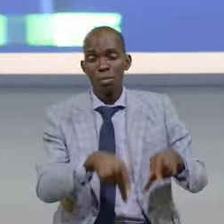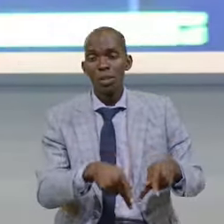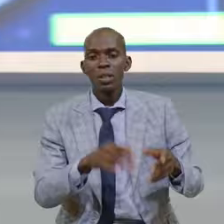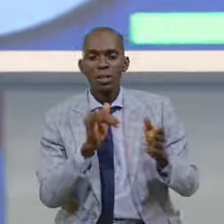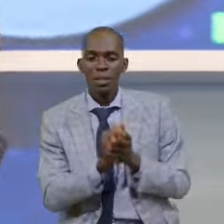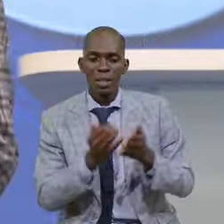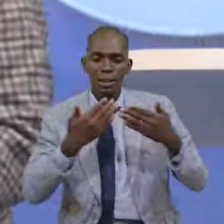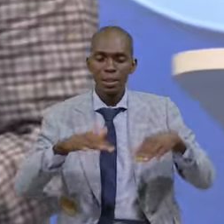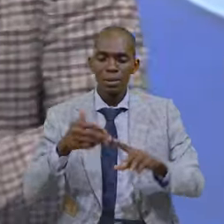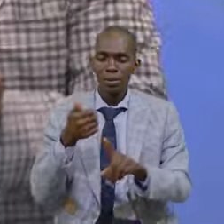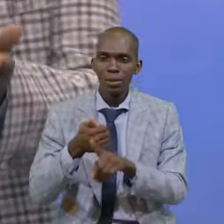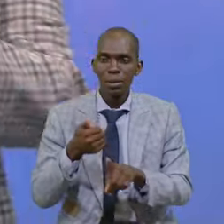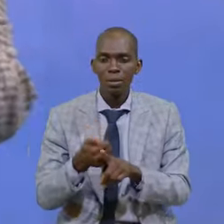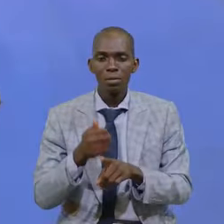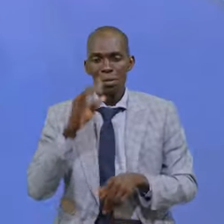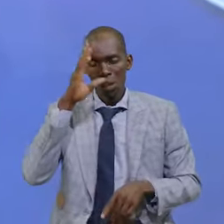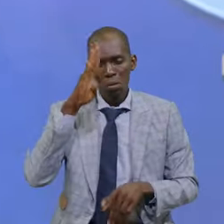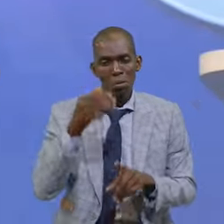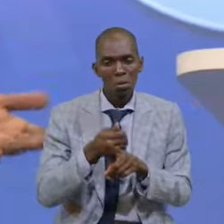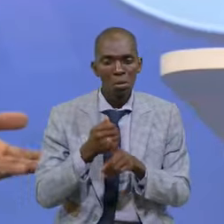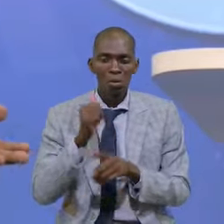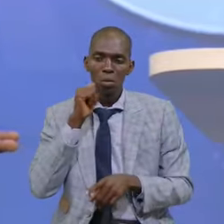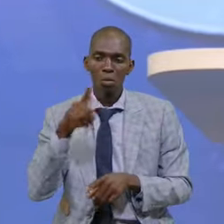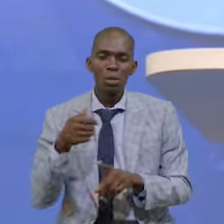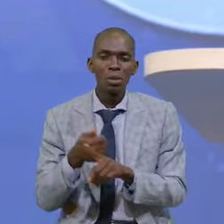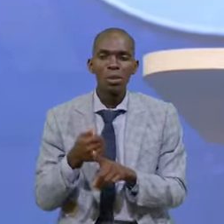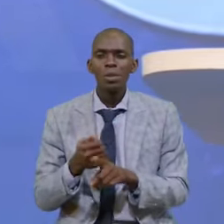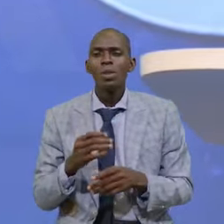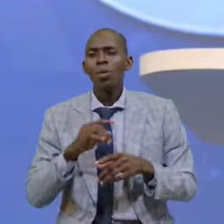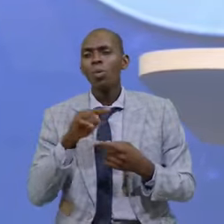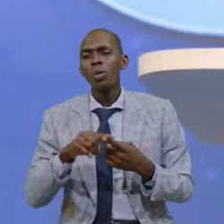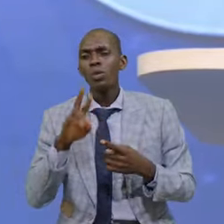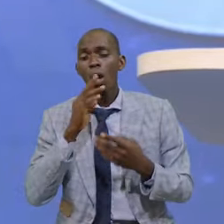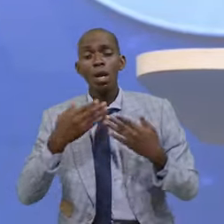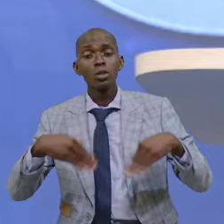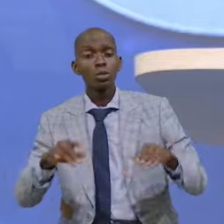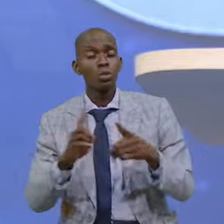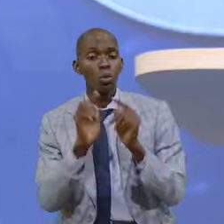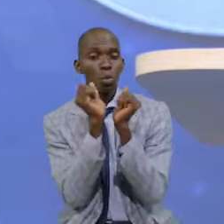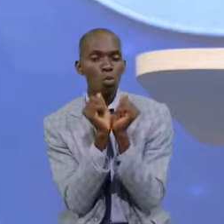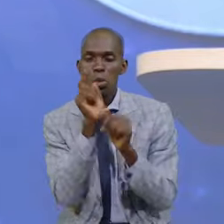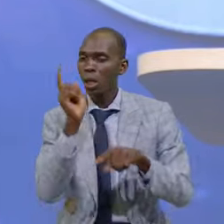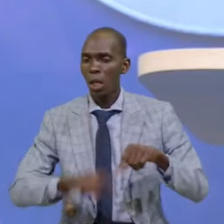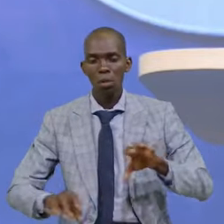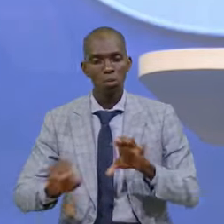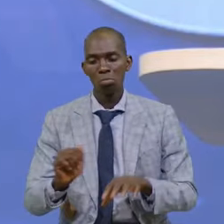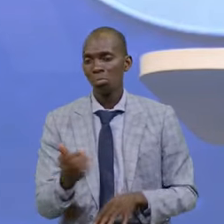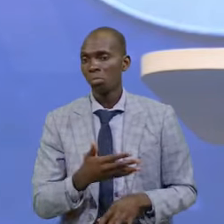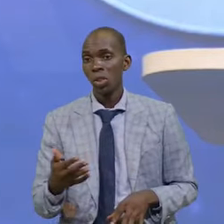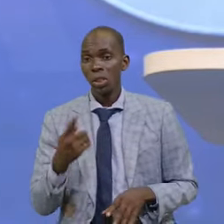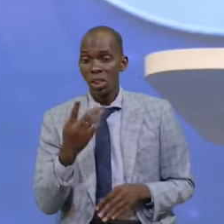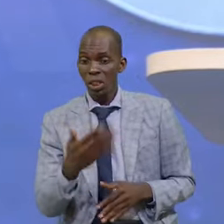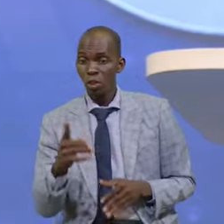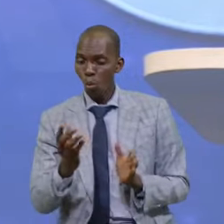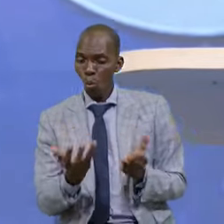himself, herself. And when you are sold to slavery, you cannot do anything. The things you plan to do,